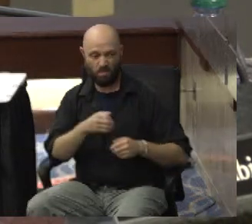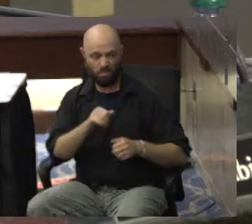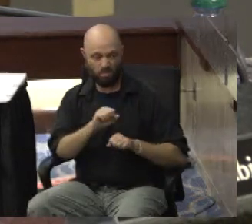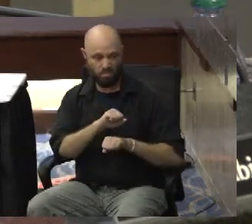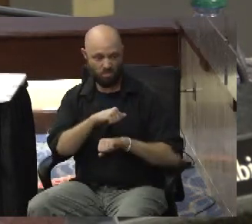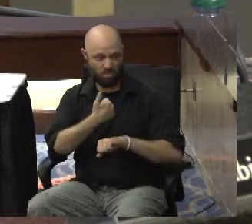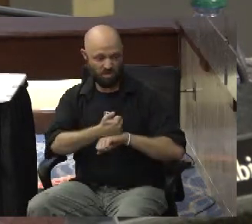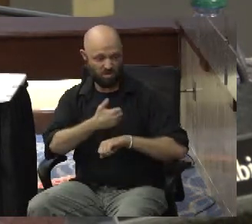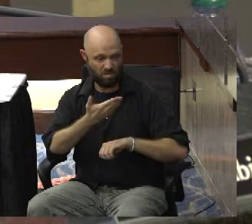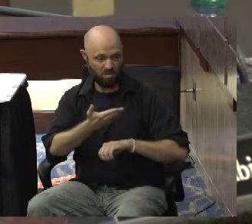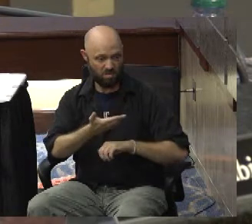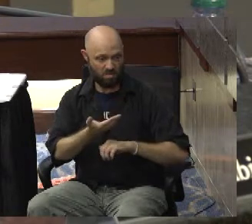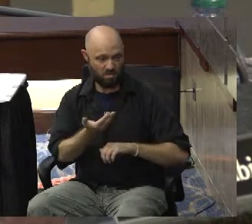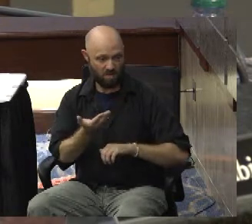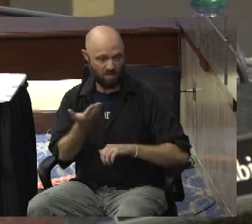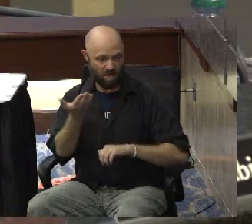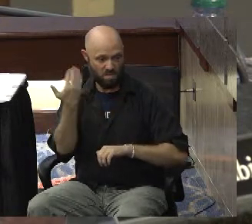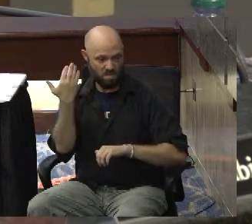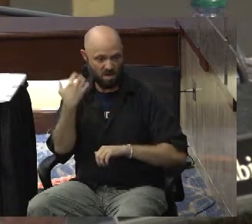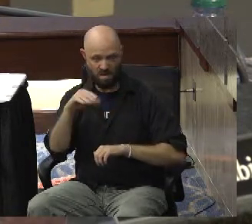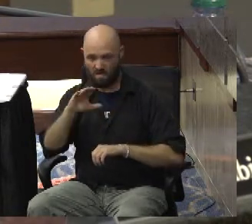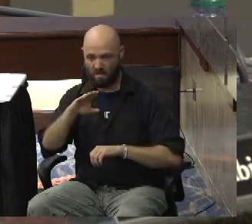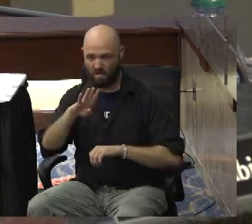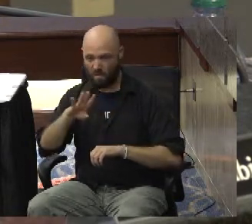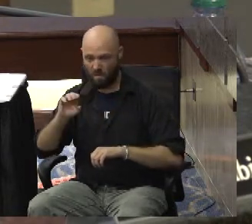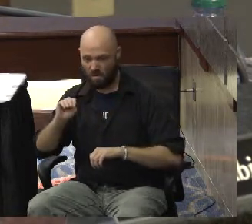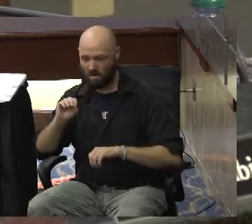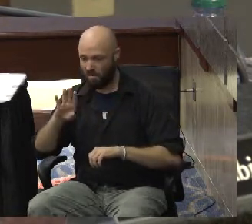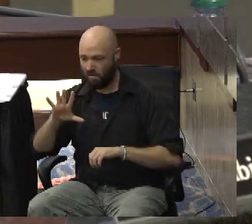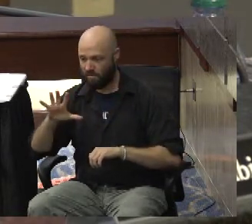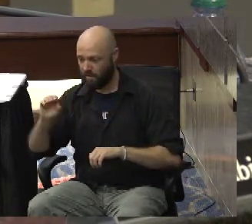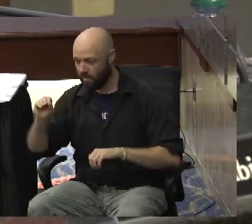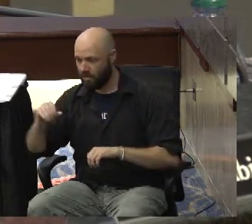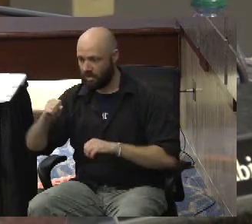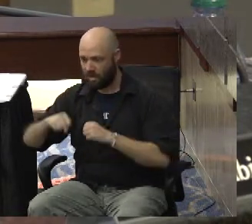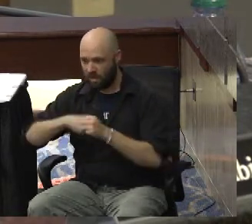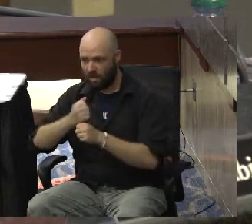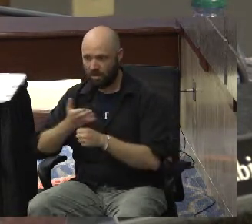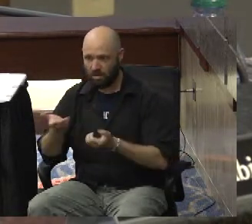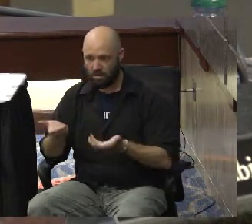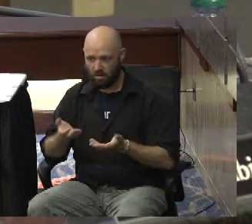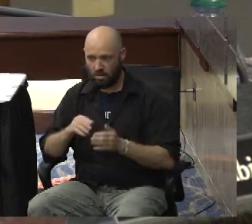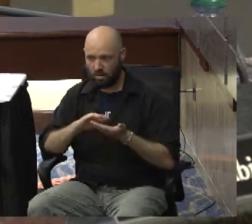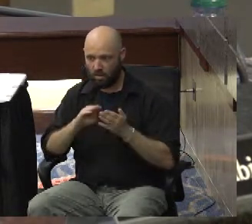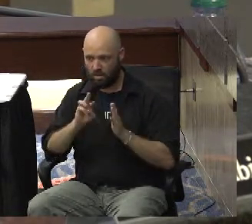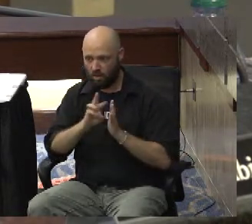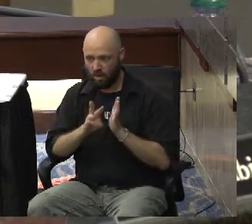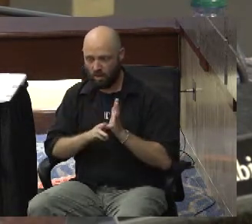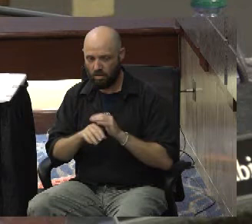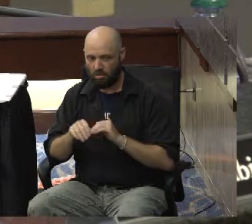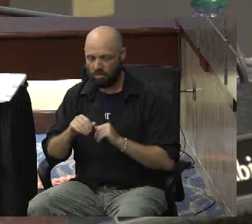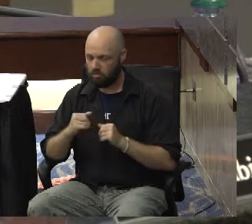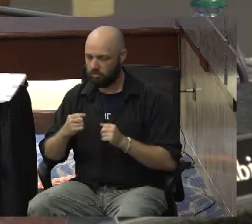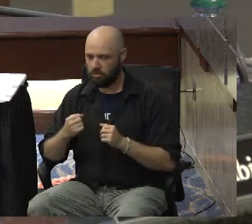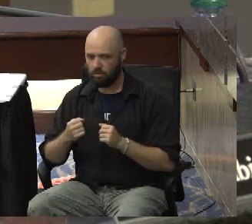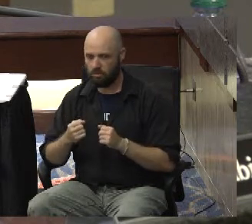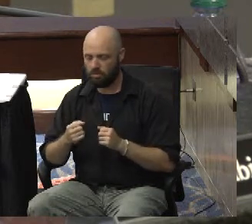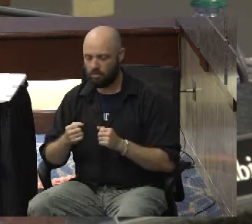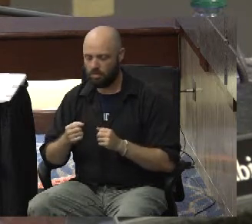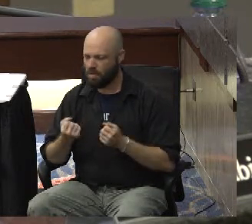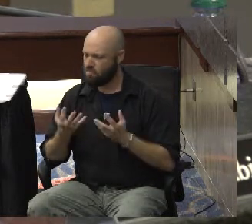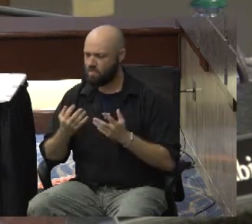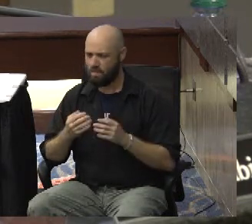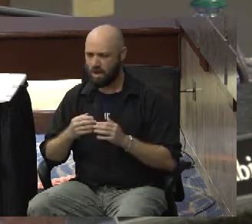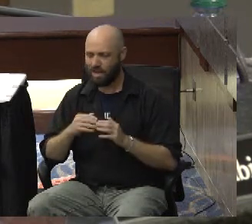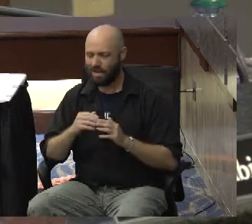40, 50 years in our community, 46 years in our community. One of the many things that I appreciate about them